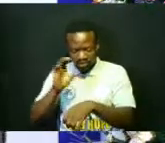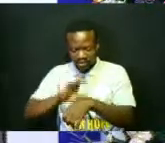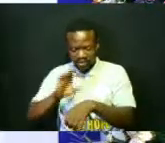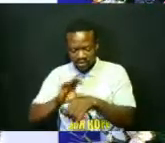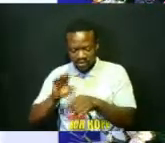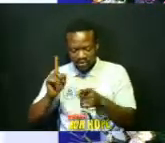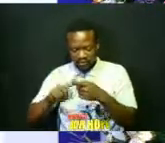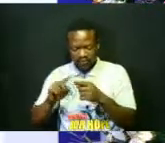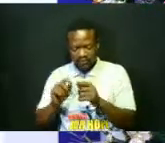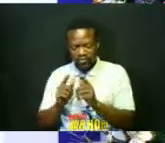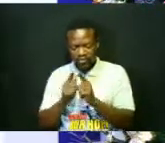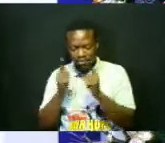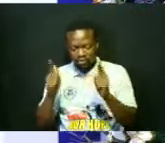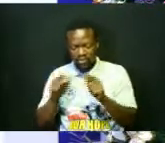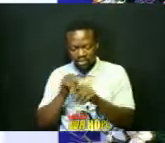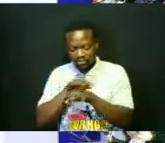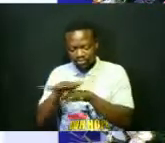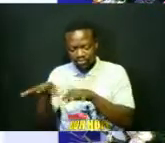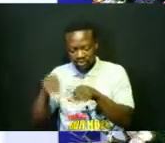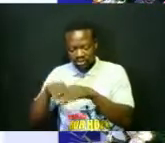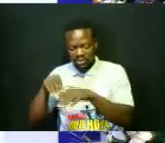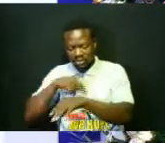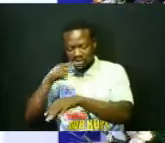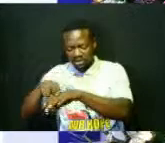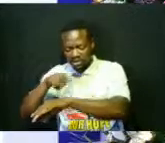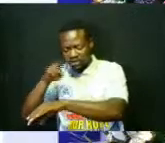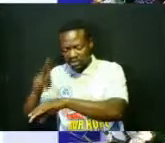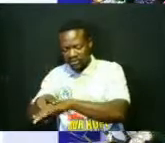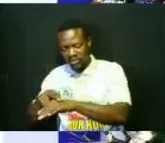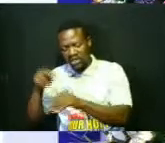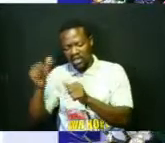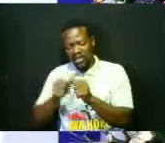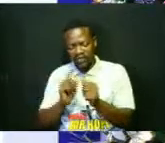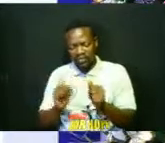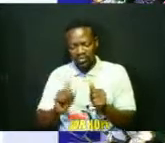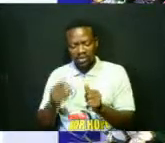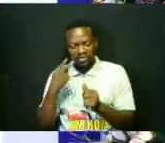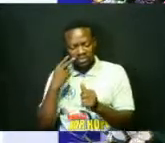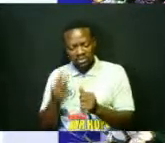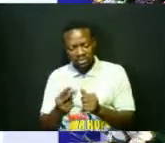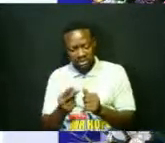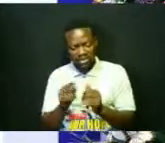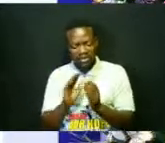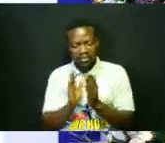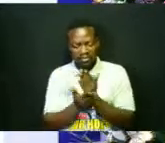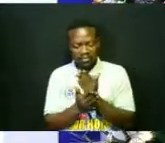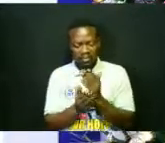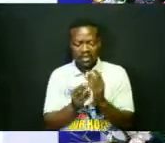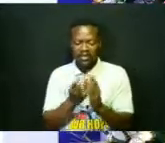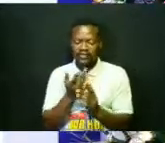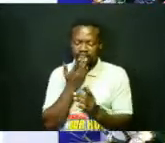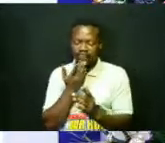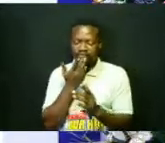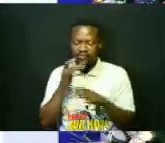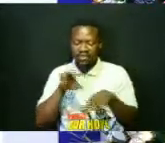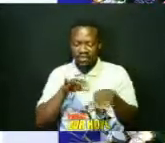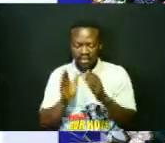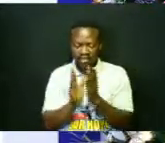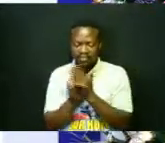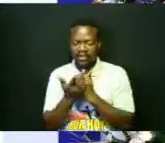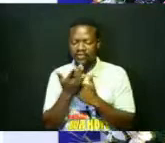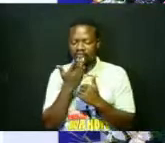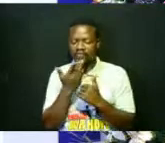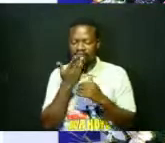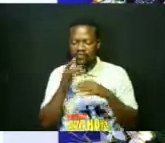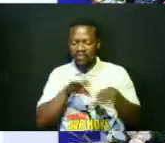nations, it will be everywhere. Yes. By virtue of the favor. Yes. By virtue of the favor. Yes. By virtue of the